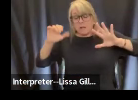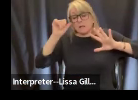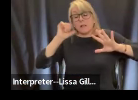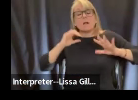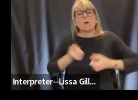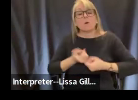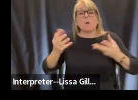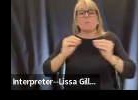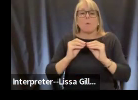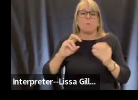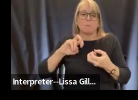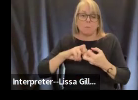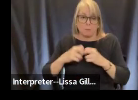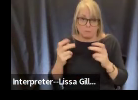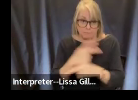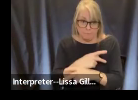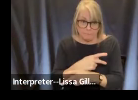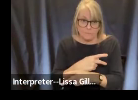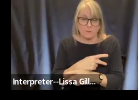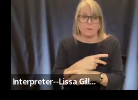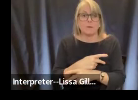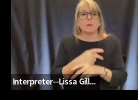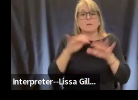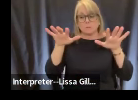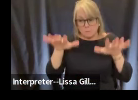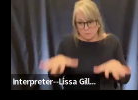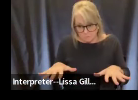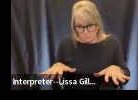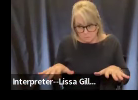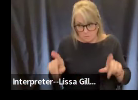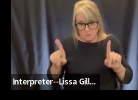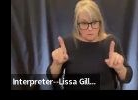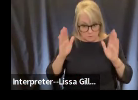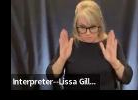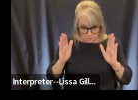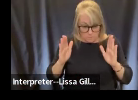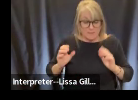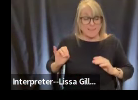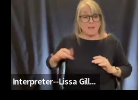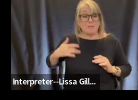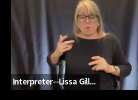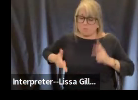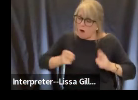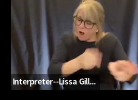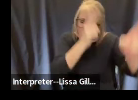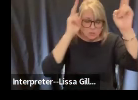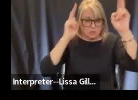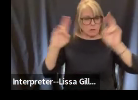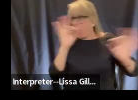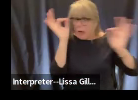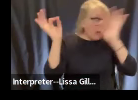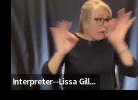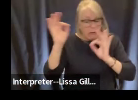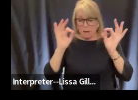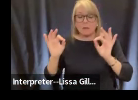time when you're trying to react, whether it is an emergency or any other time. Being rushed or distracted increases the chances of